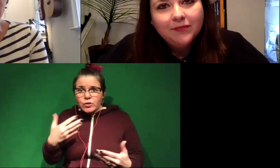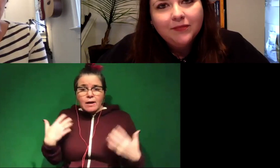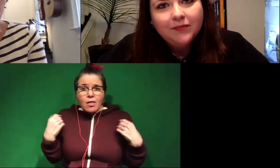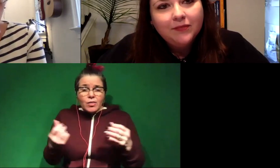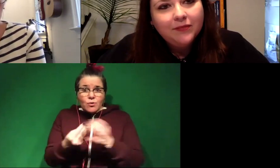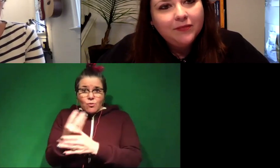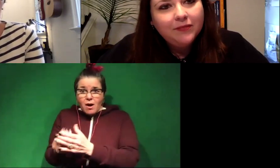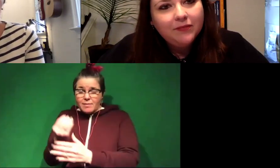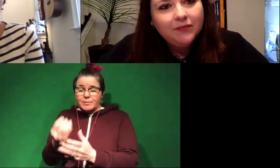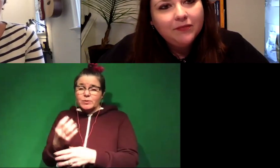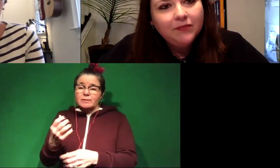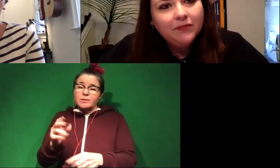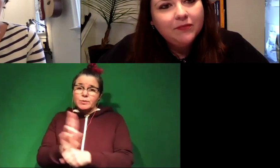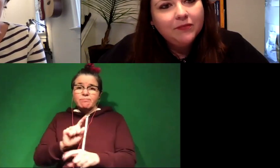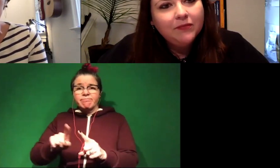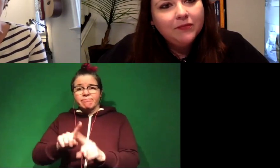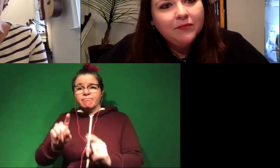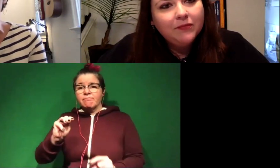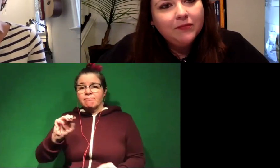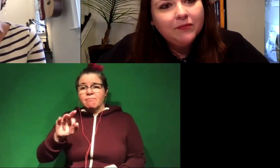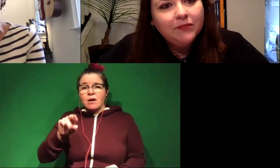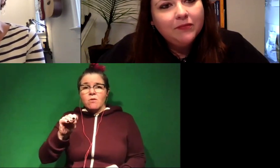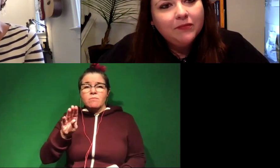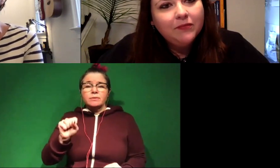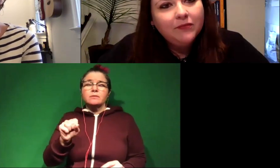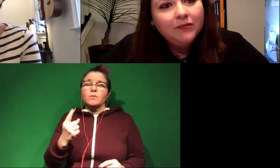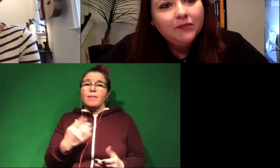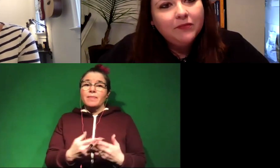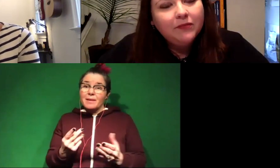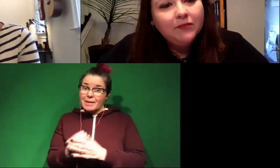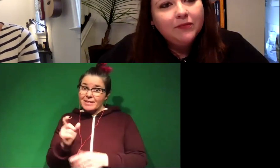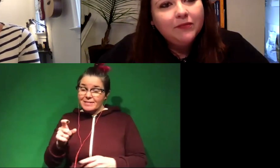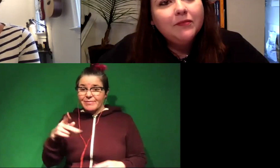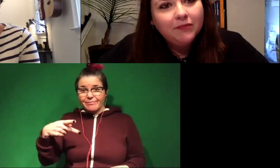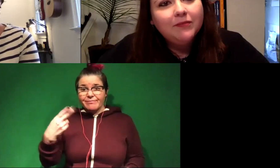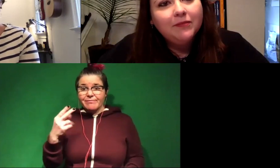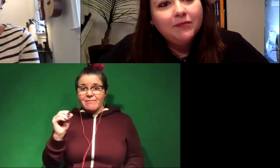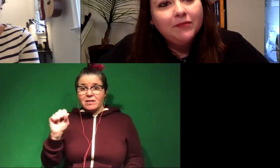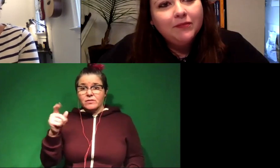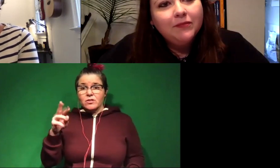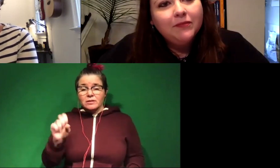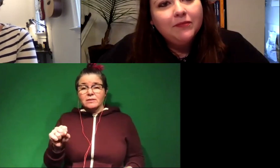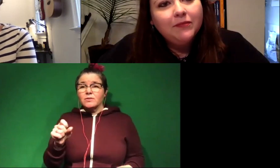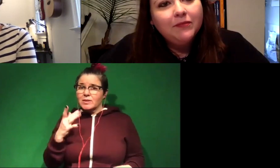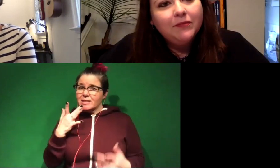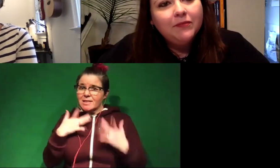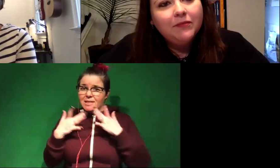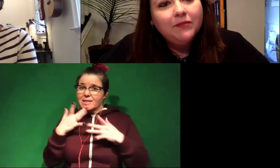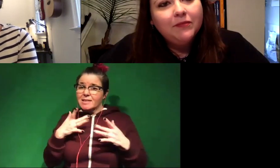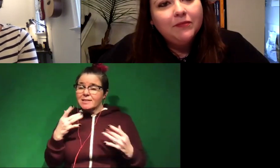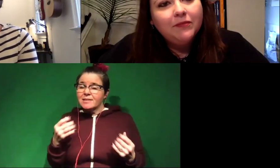using different microbes and trying to understand that. And one of the things that plants also really need to grow is phosphorus, and it's really limiting